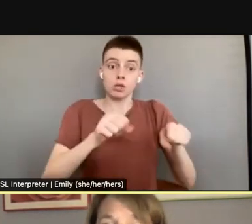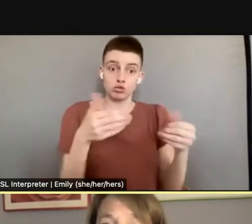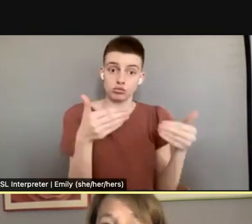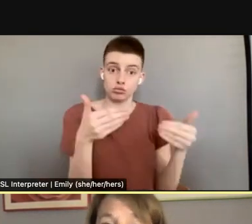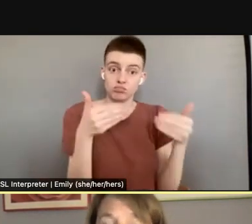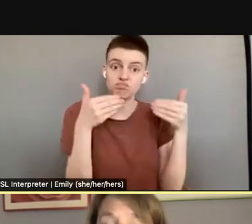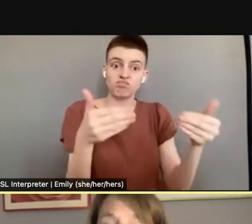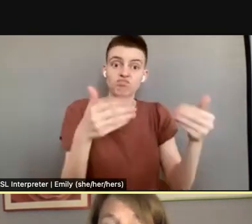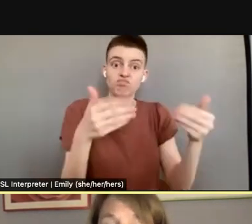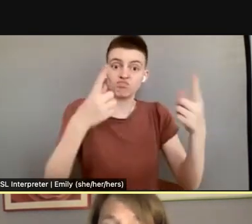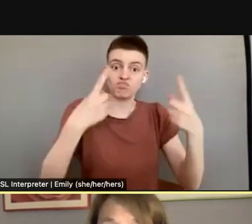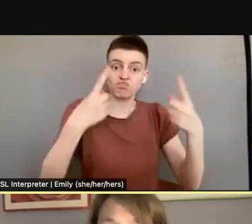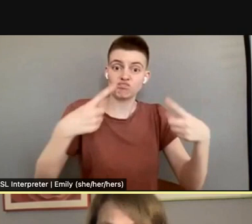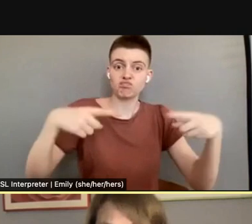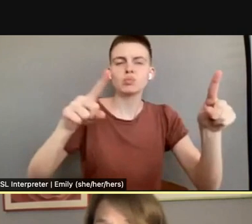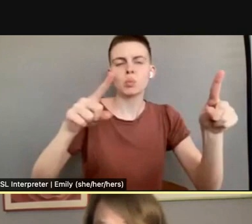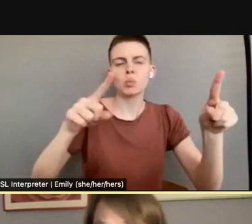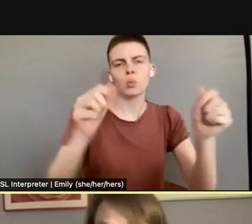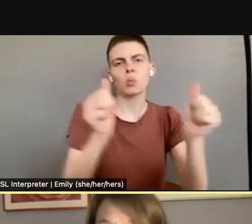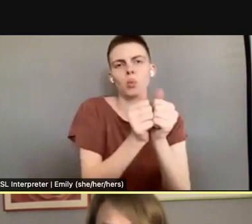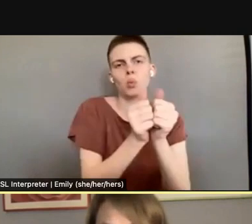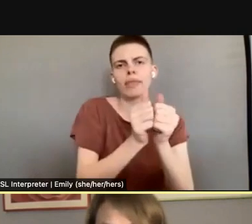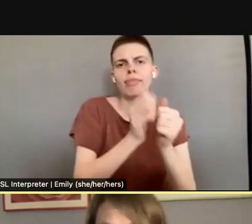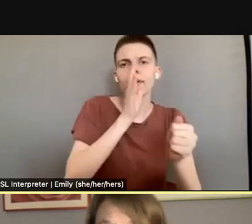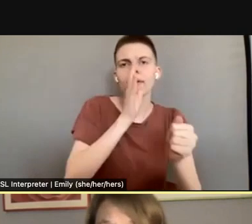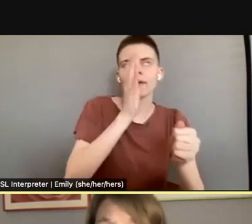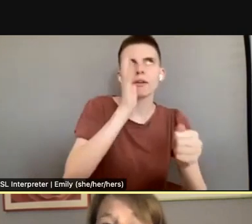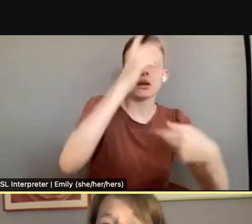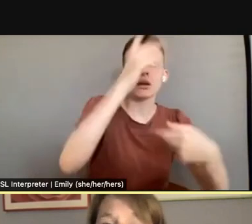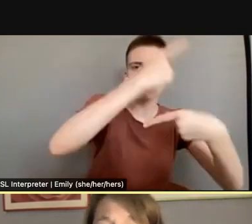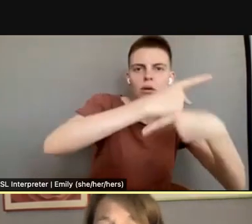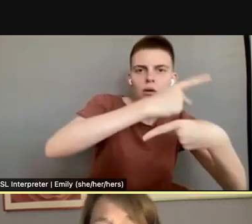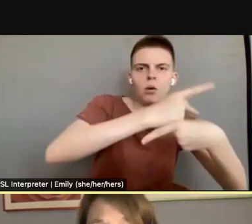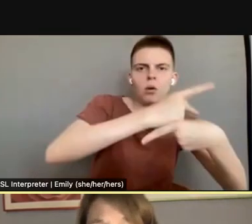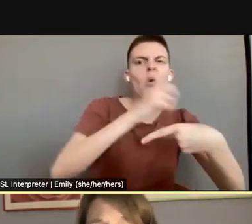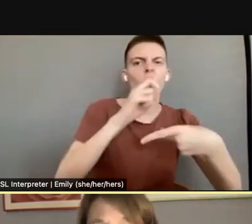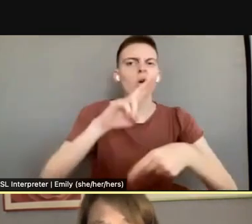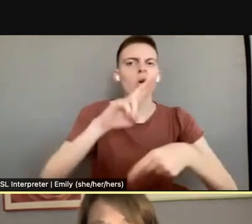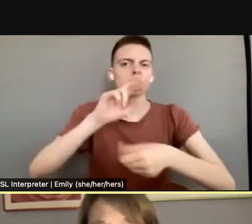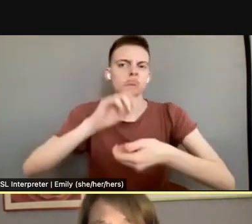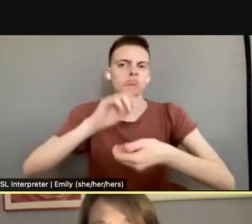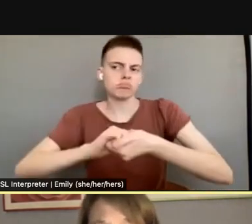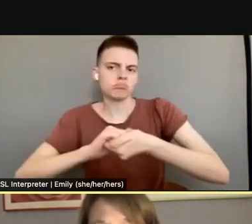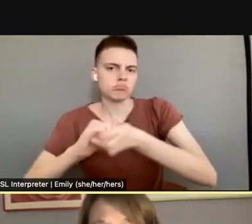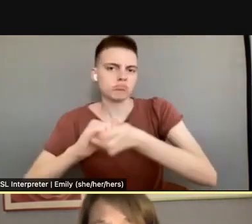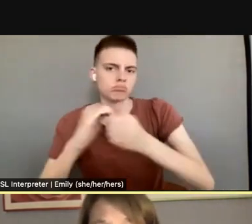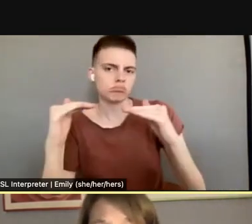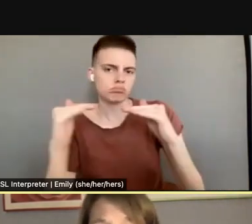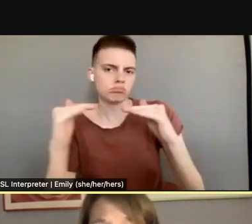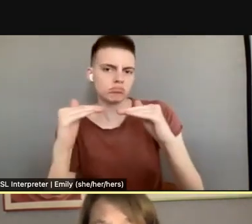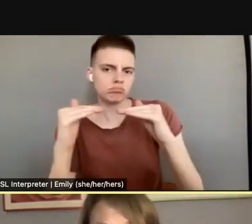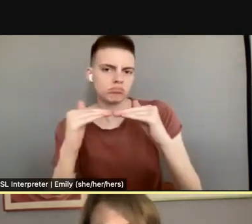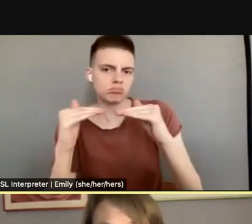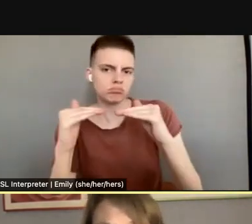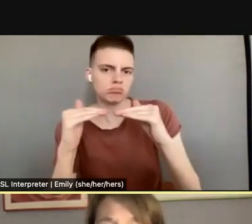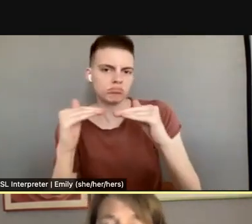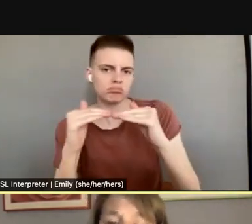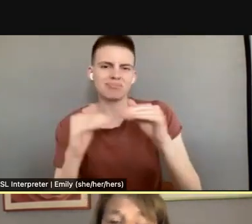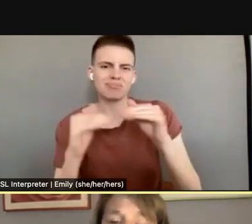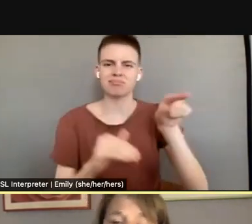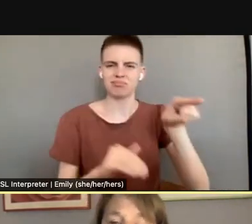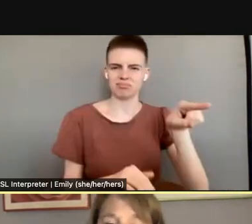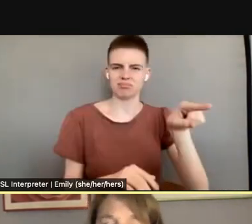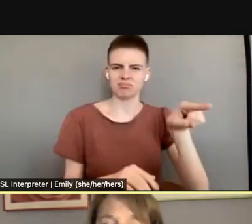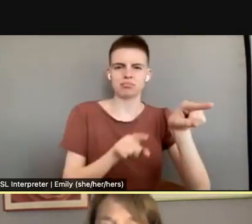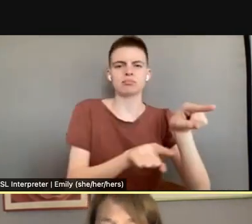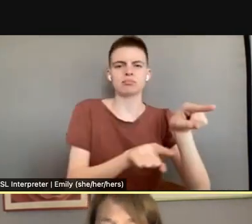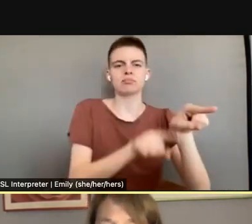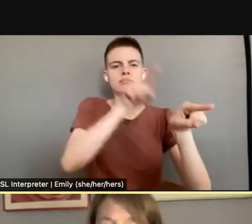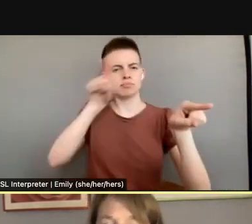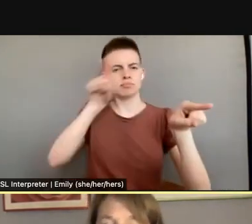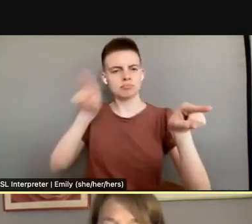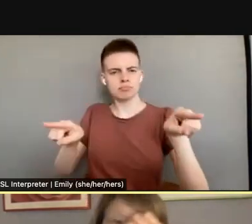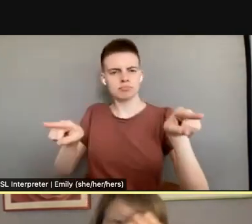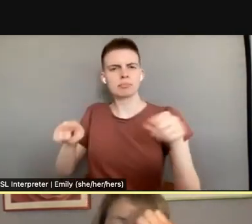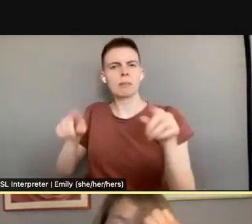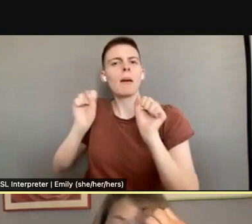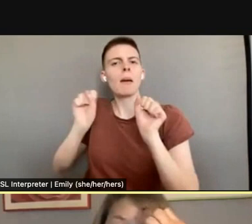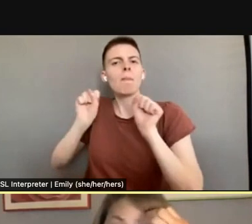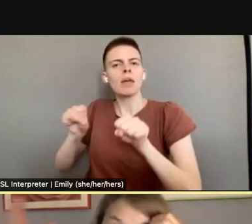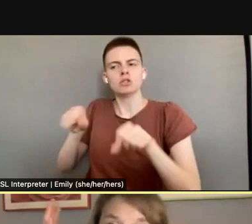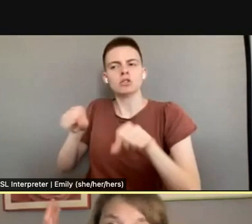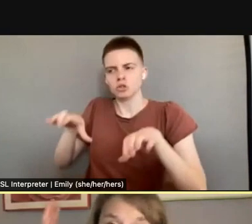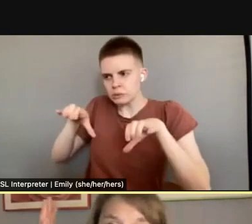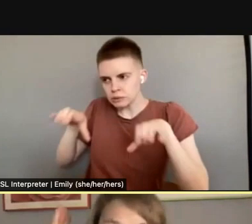or with peer collaboration and the student's ability solving the problem independently.